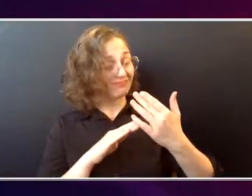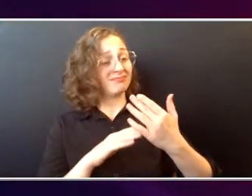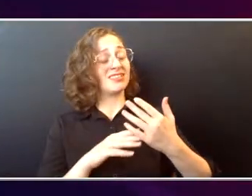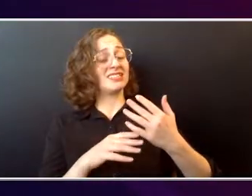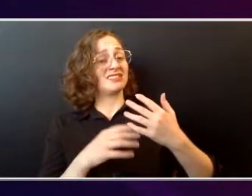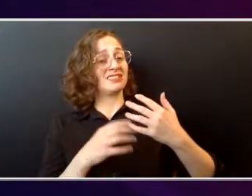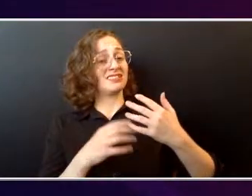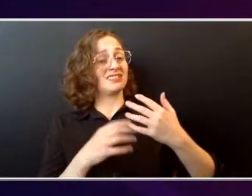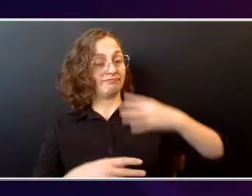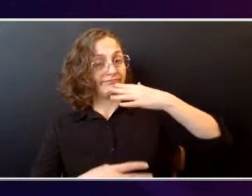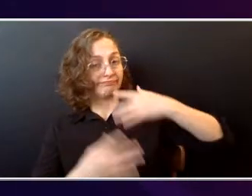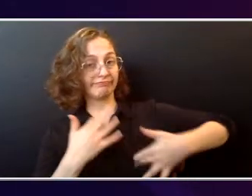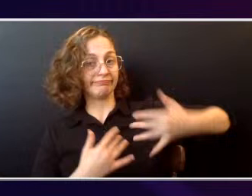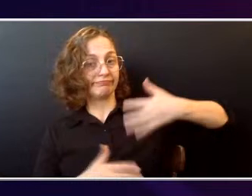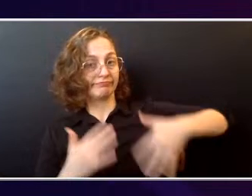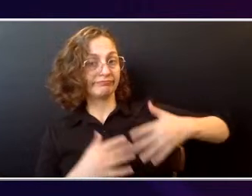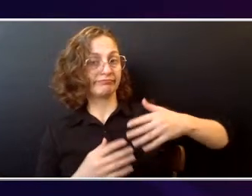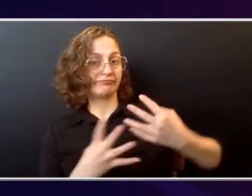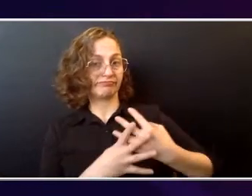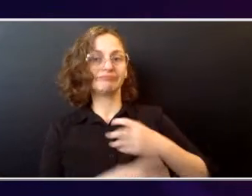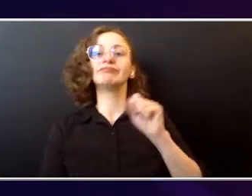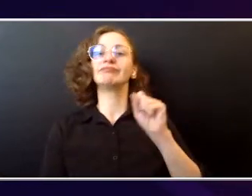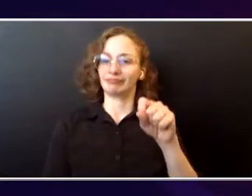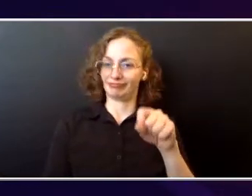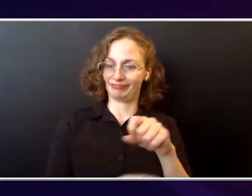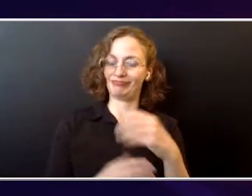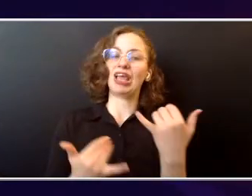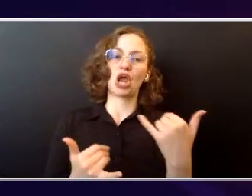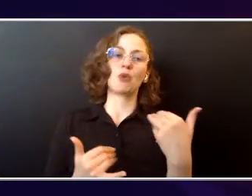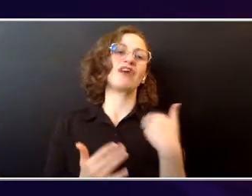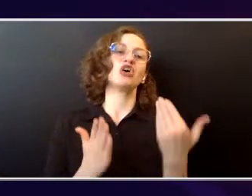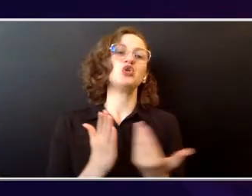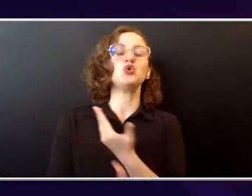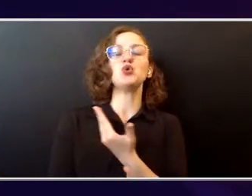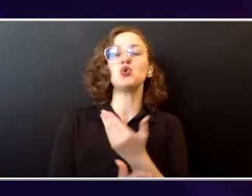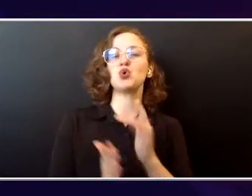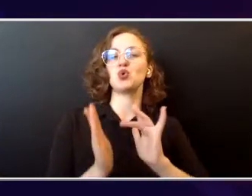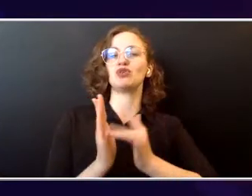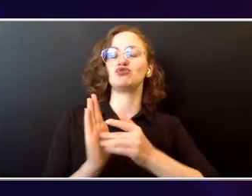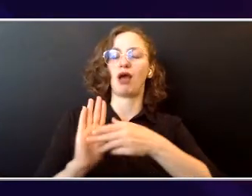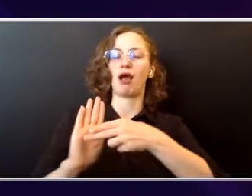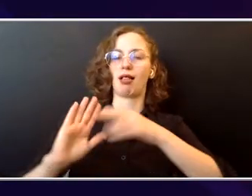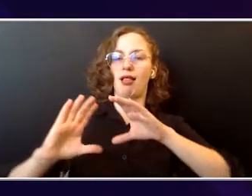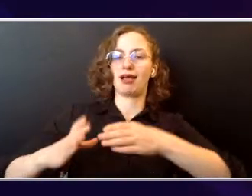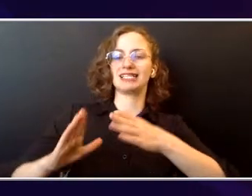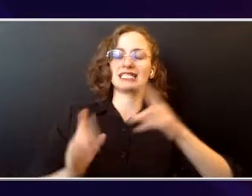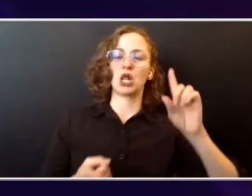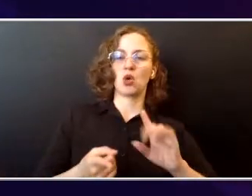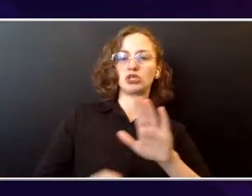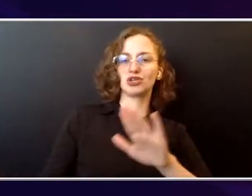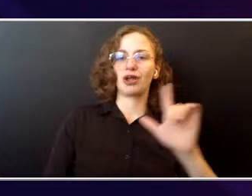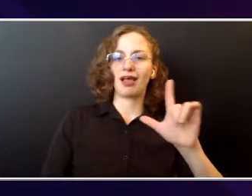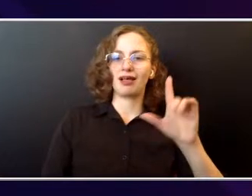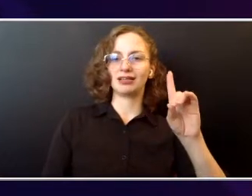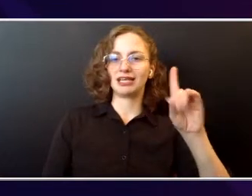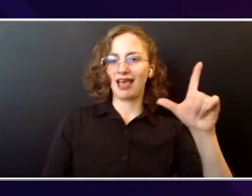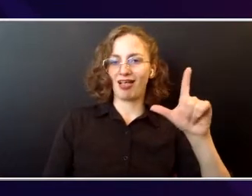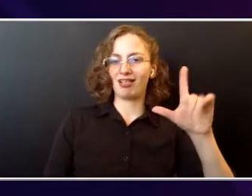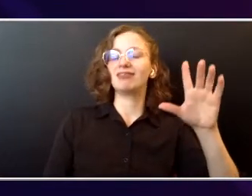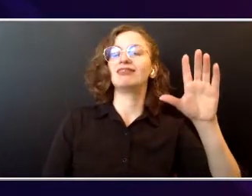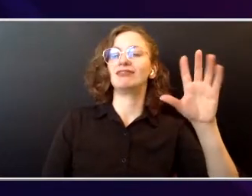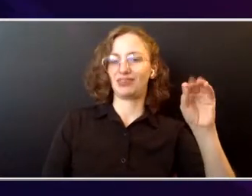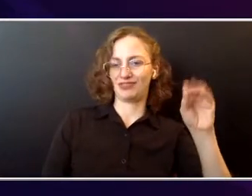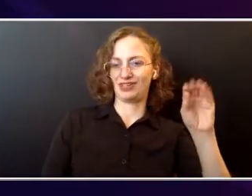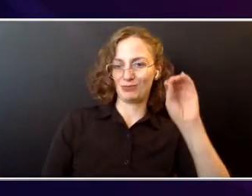drug class that we're using on her that lowers her LDL by 50% on top of what we're doing. That's how we got her down to double digits.